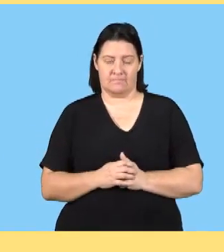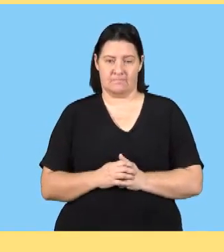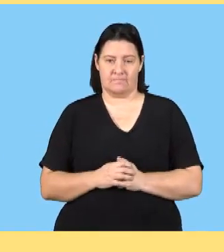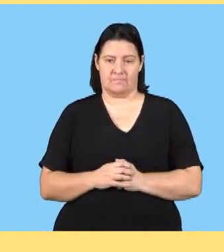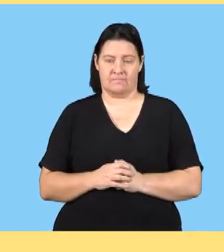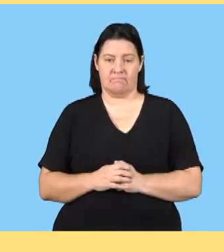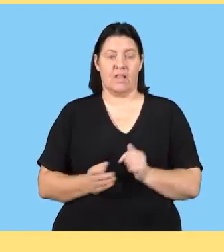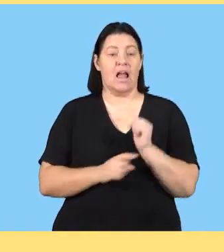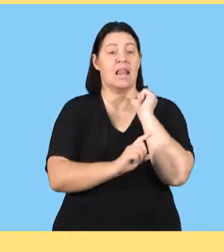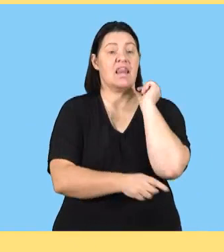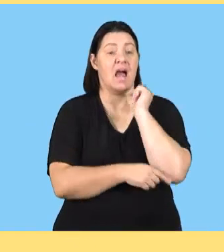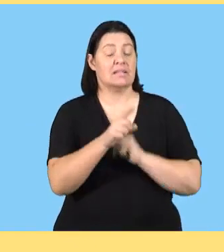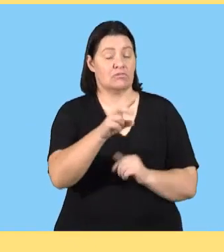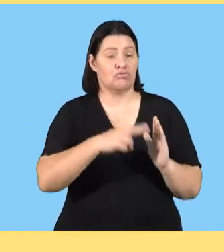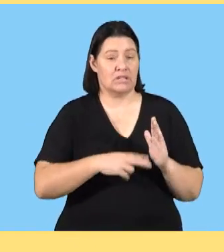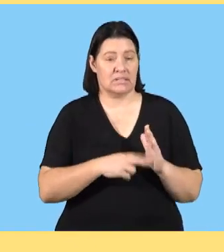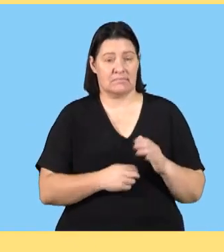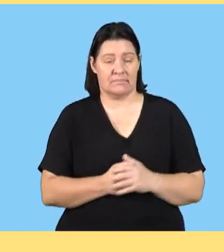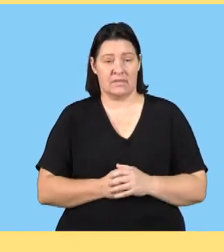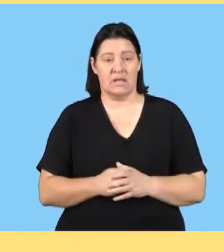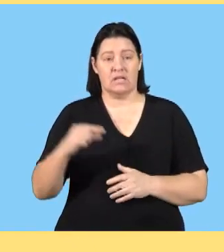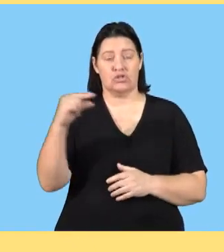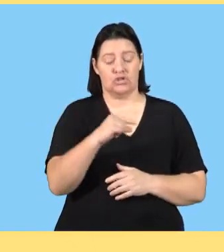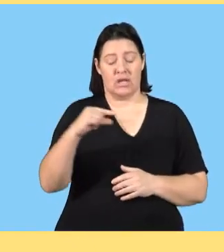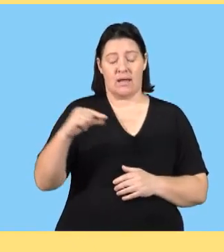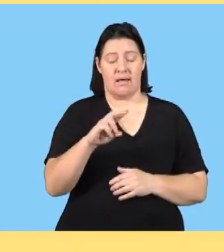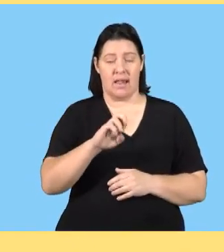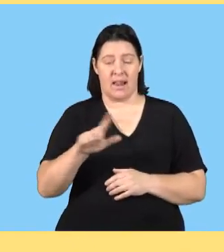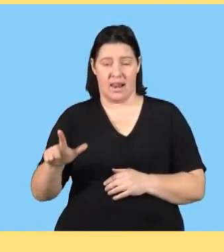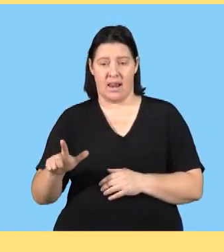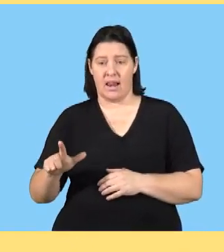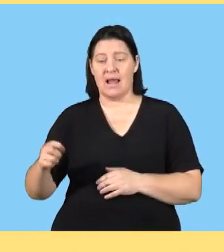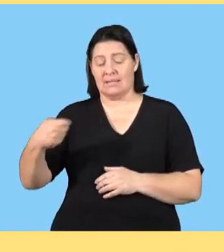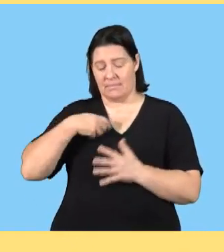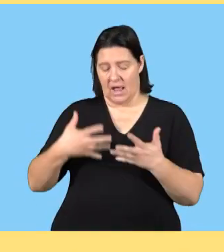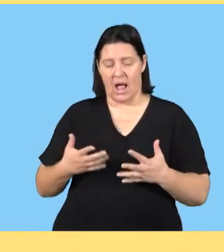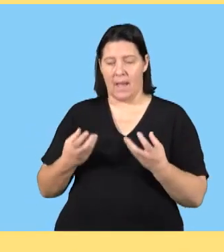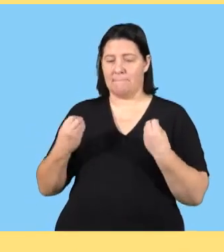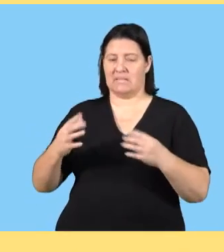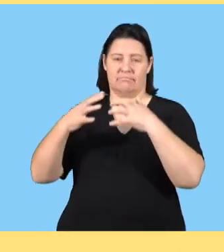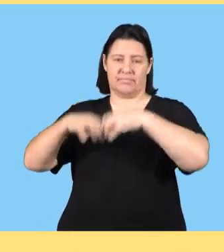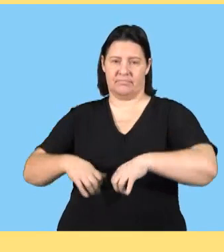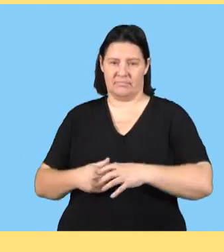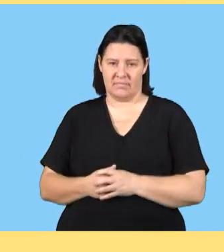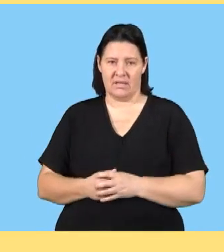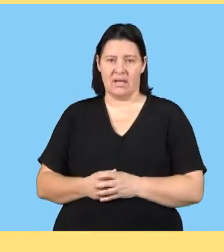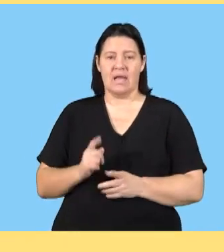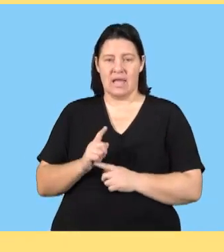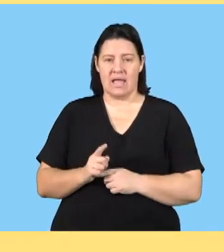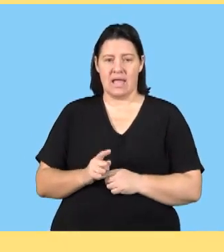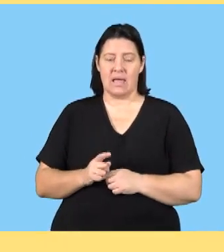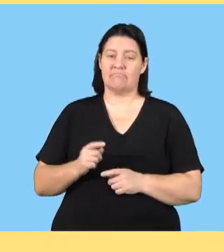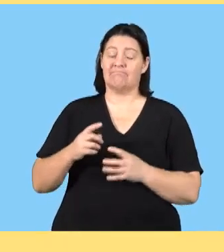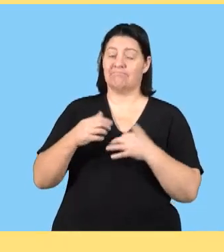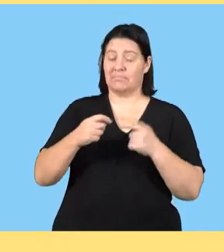500. The last transaction reads, G. Gao, a debtor, is declared insolvent. His estate paid a first